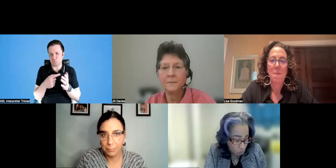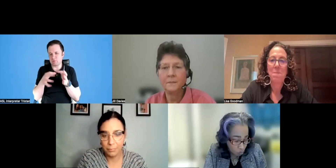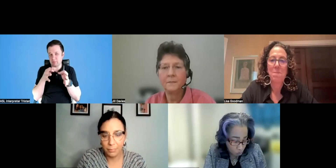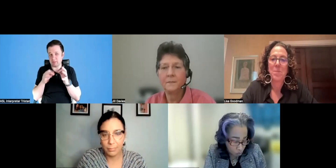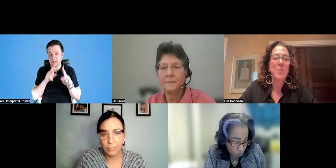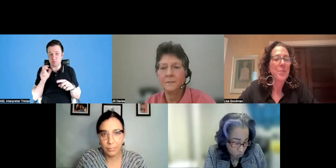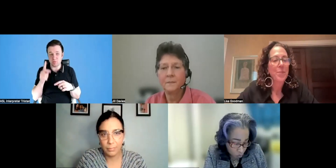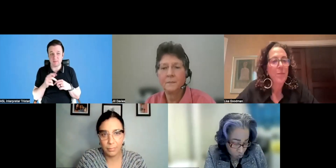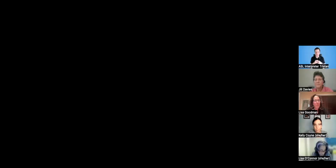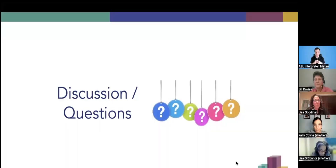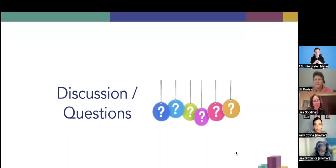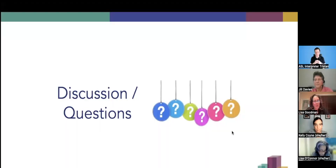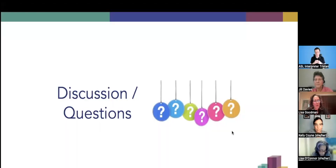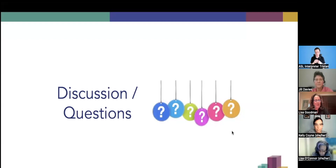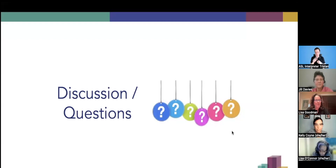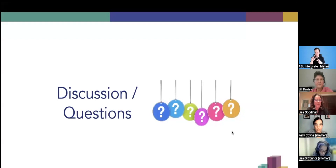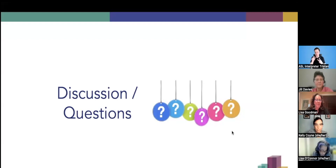Okay.